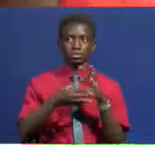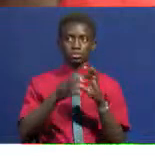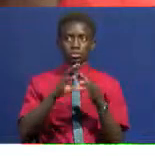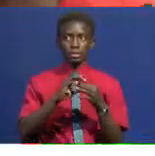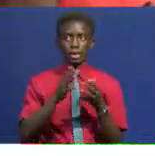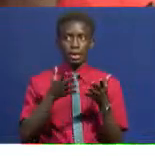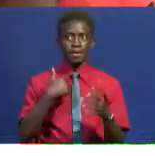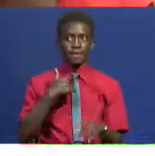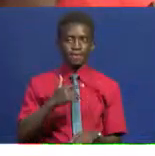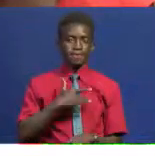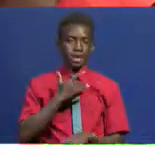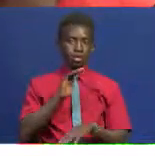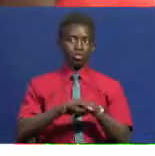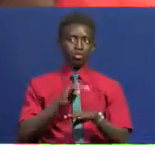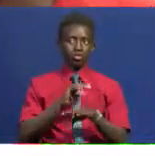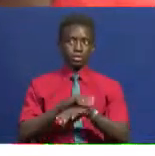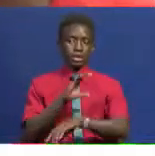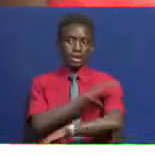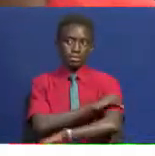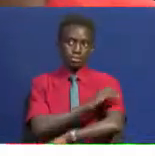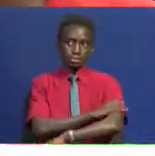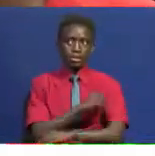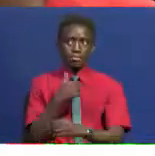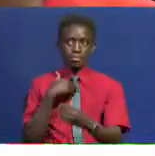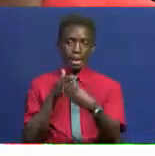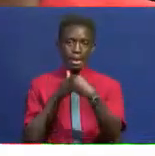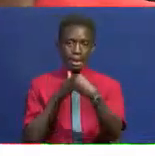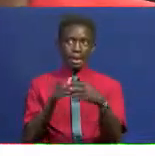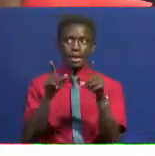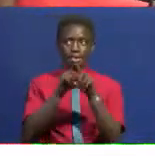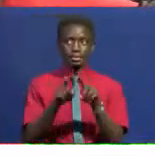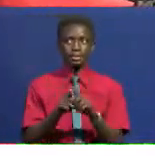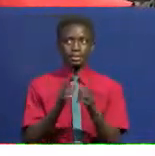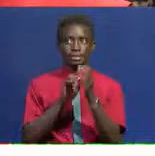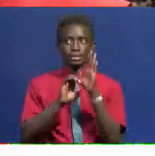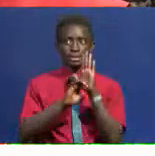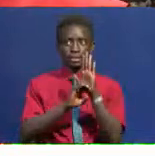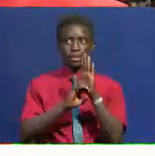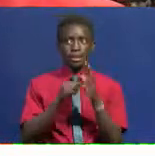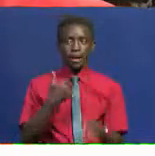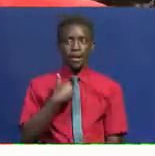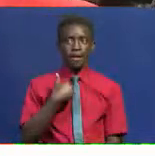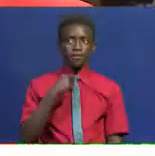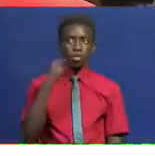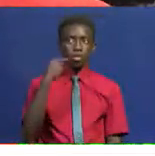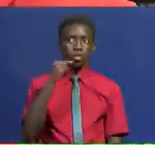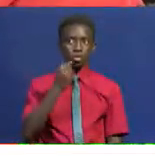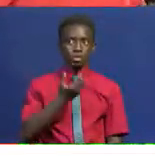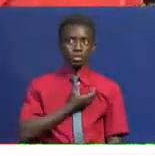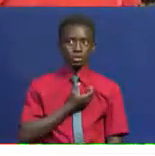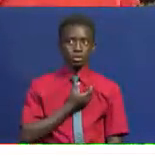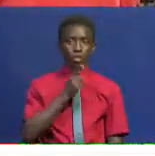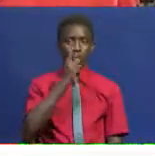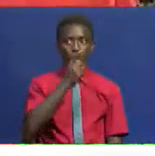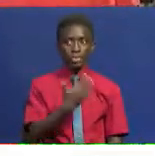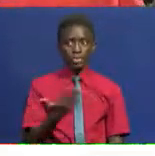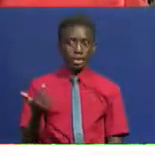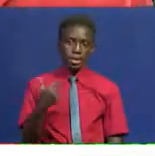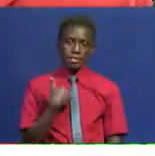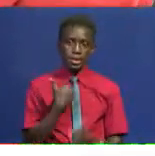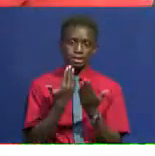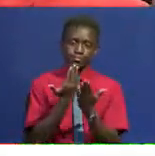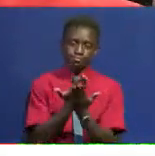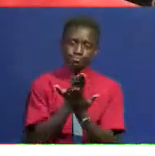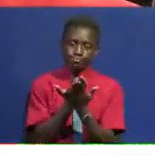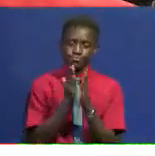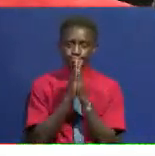time? Na pia mimi nimelead as an example, nimekuja na gold. Niko na furaha. Na pia kitu naomba ni hii